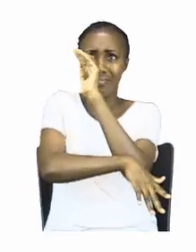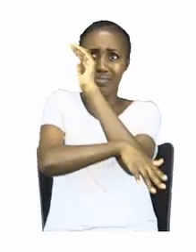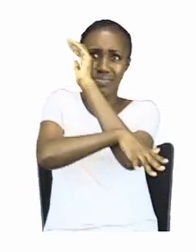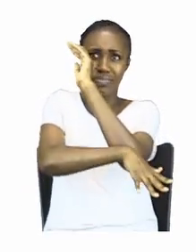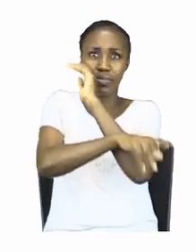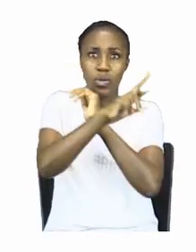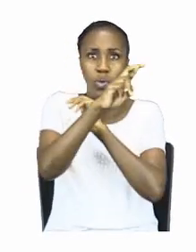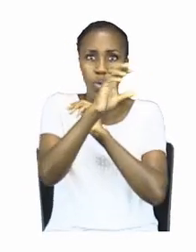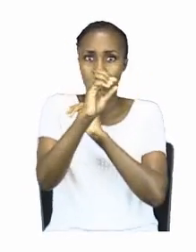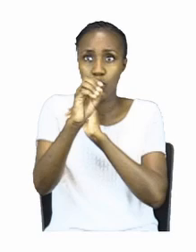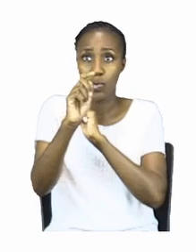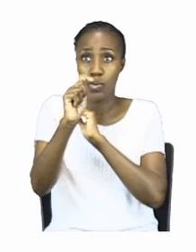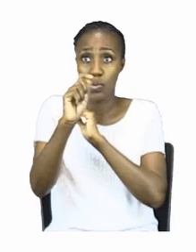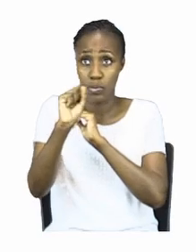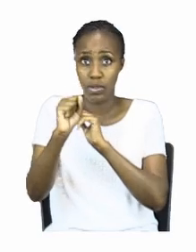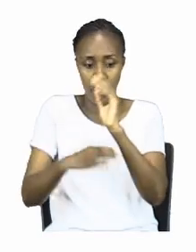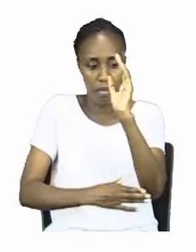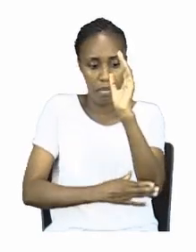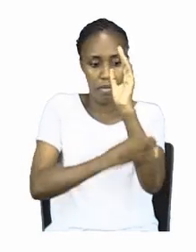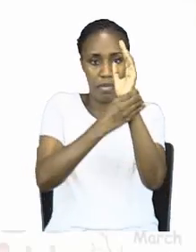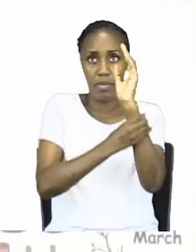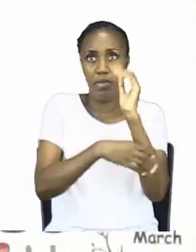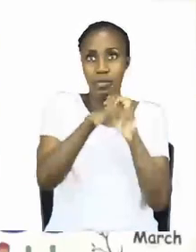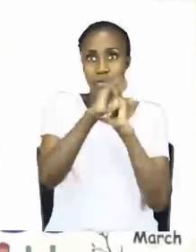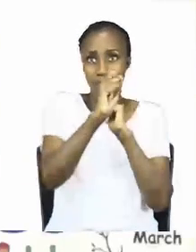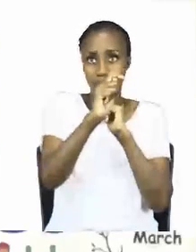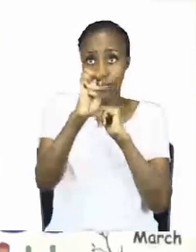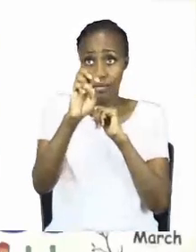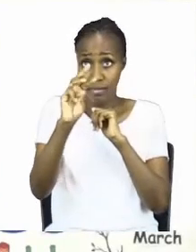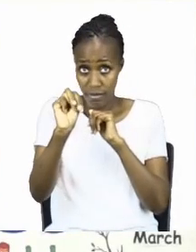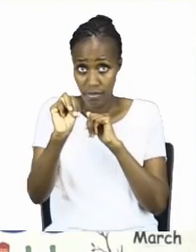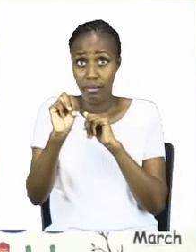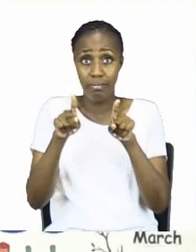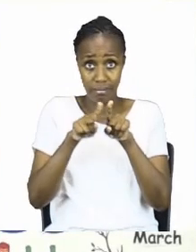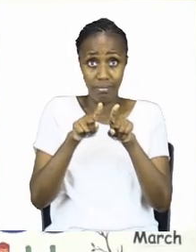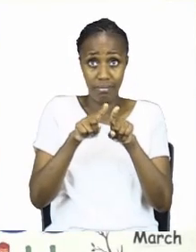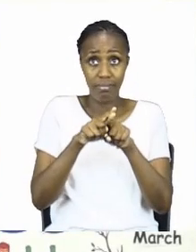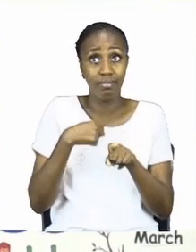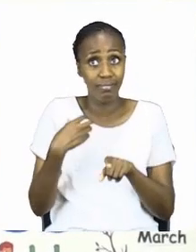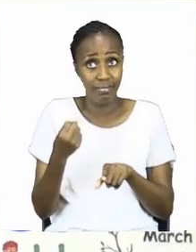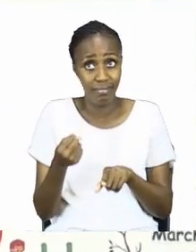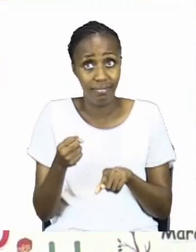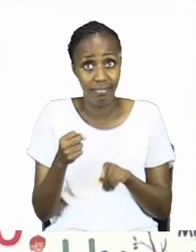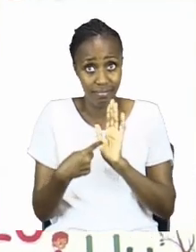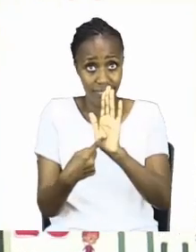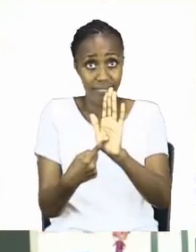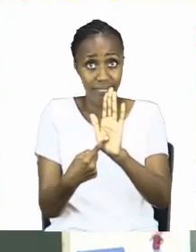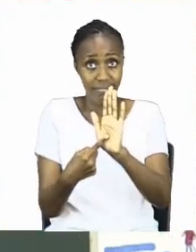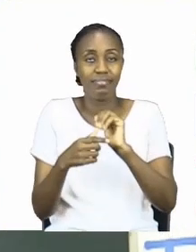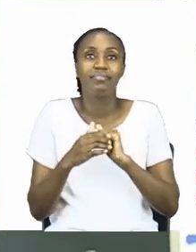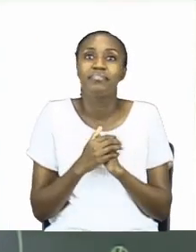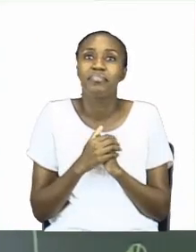have a stem. Now on the board, I also have some pictures that also shows those